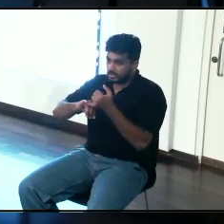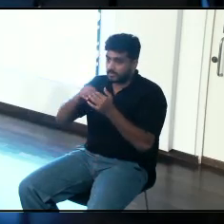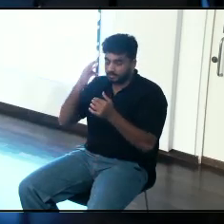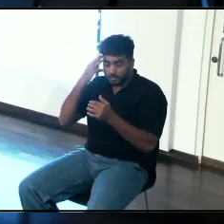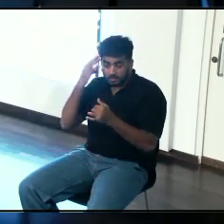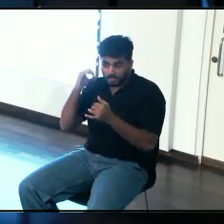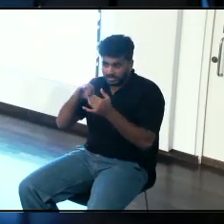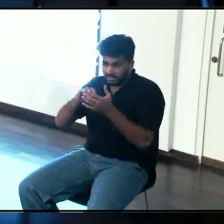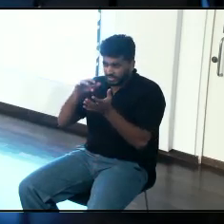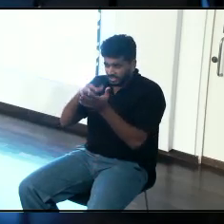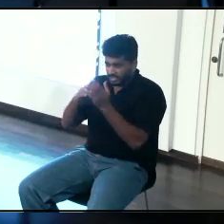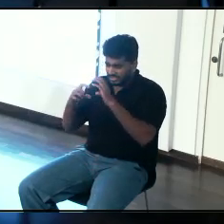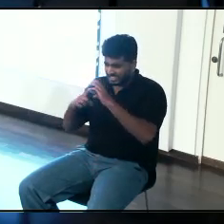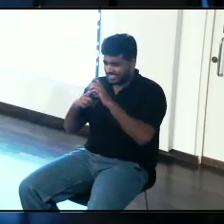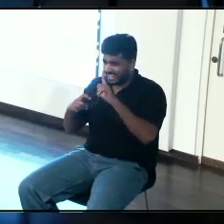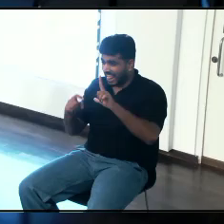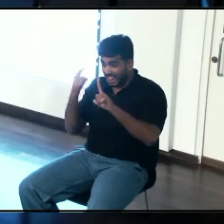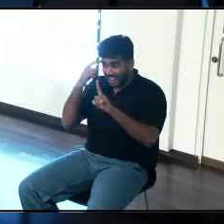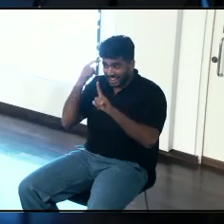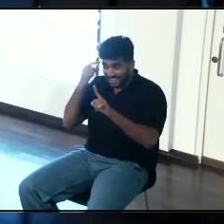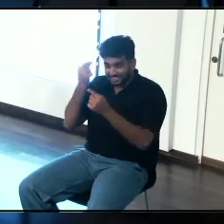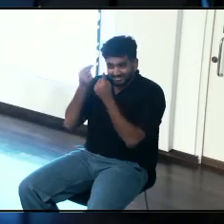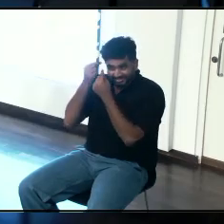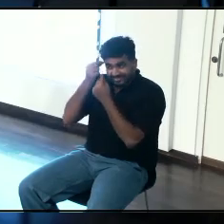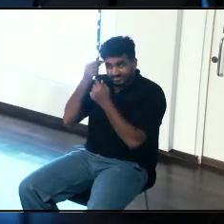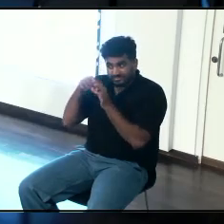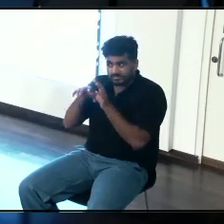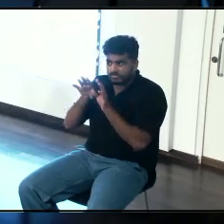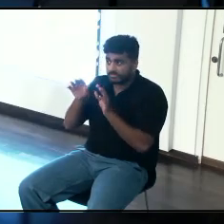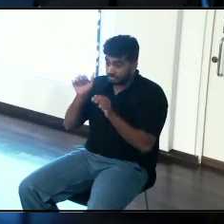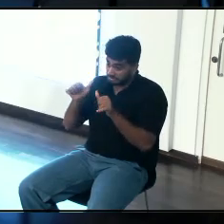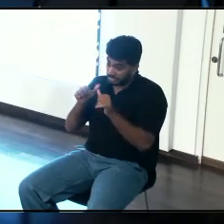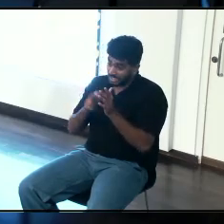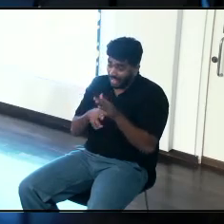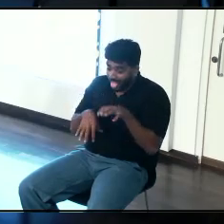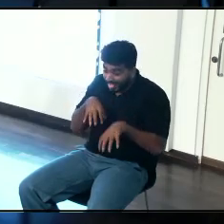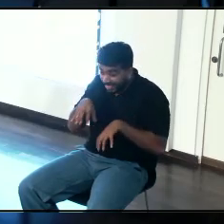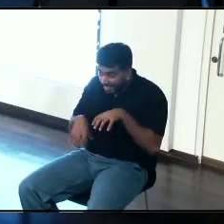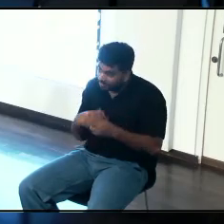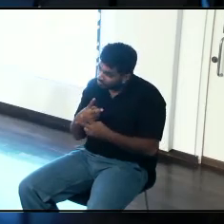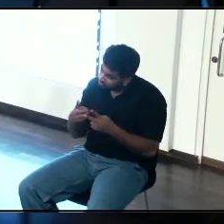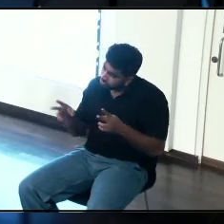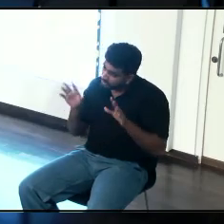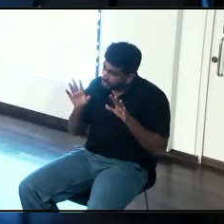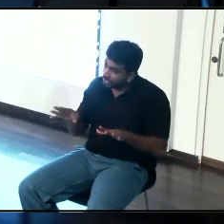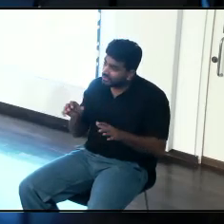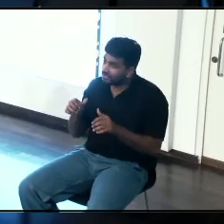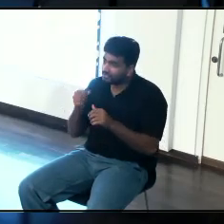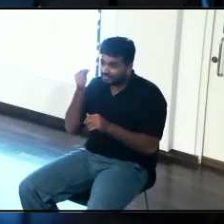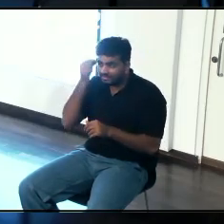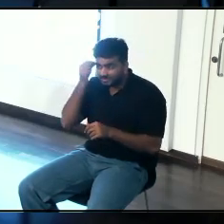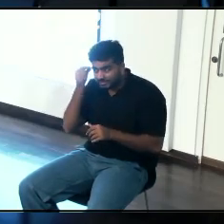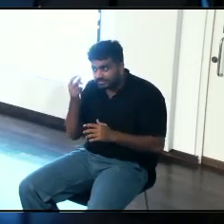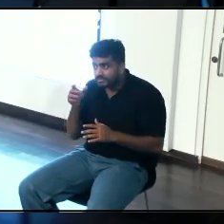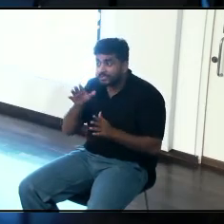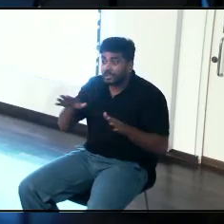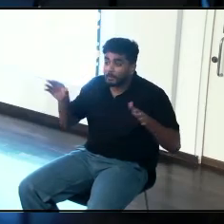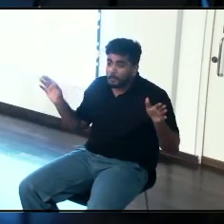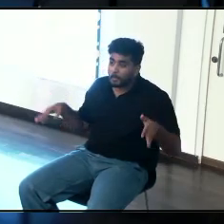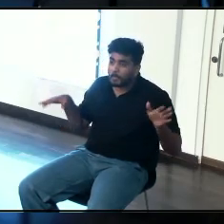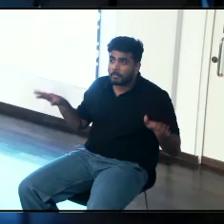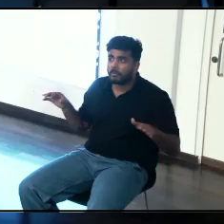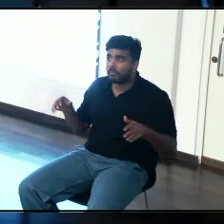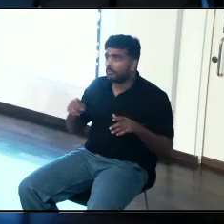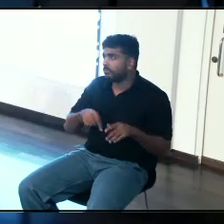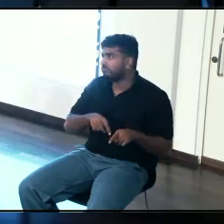cells. Everybody have, even animals have, because of so much of birds are flying